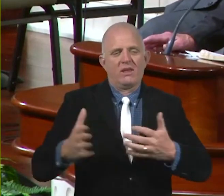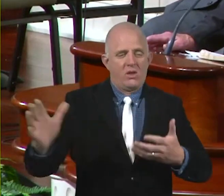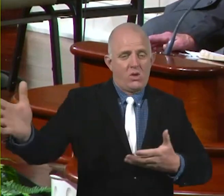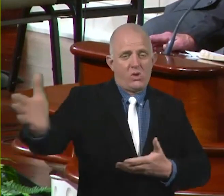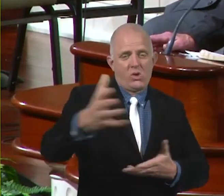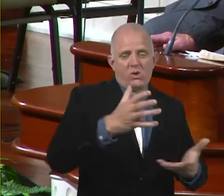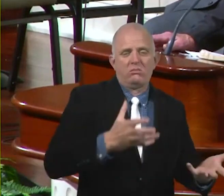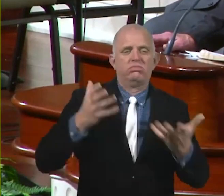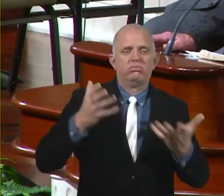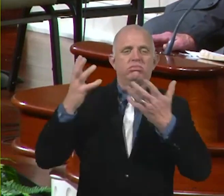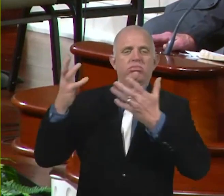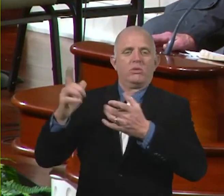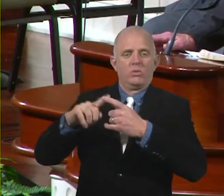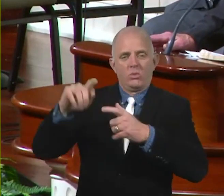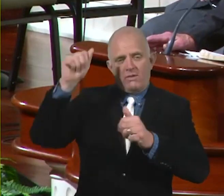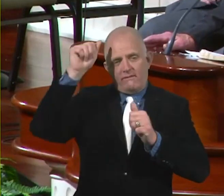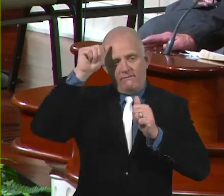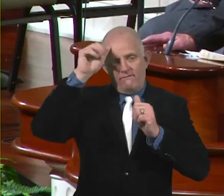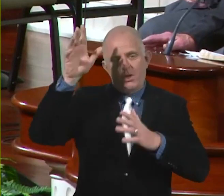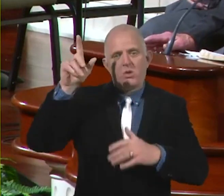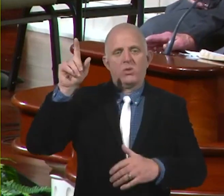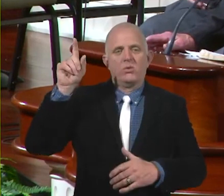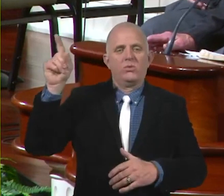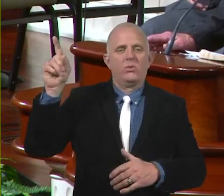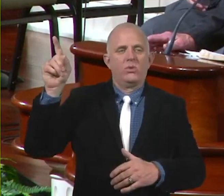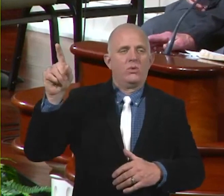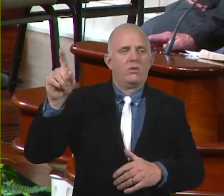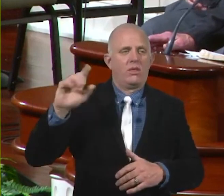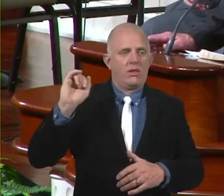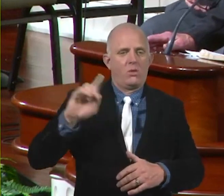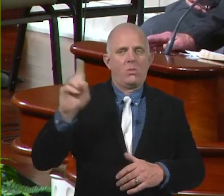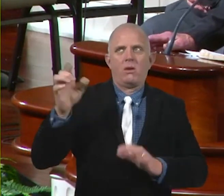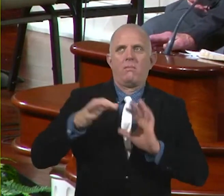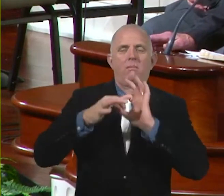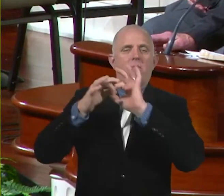Father. For that's where they belong.